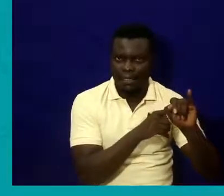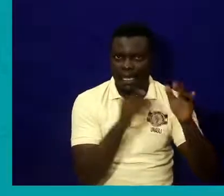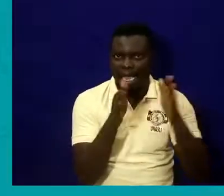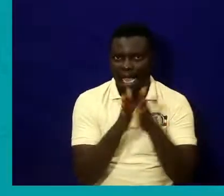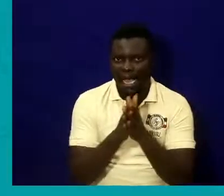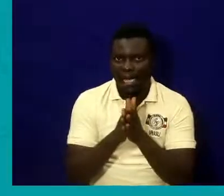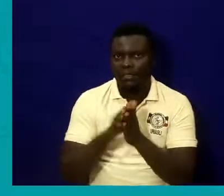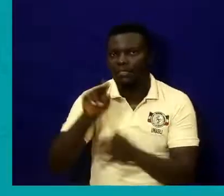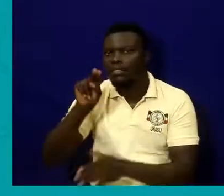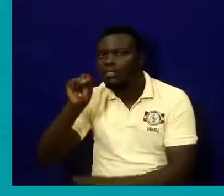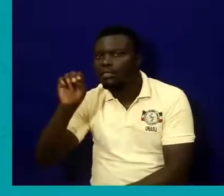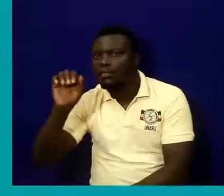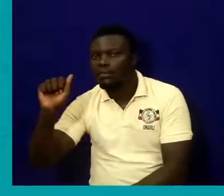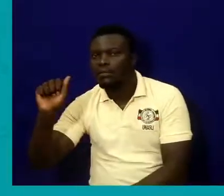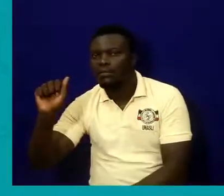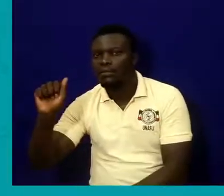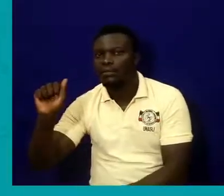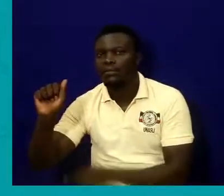and for sodium.